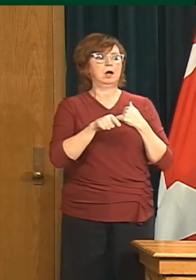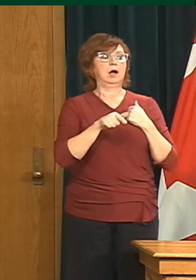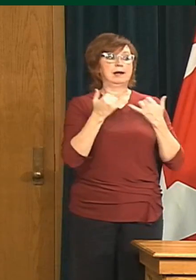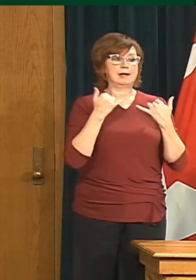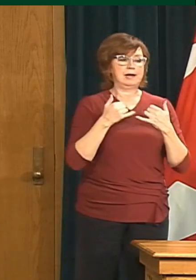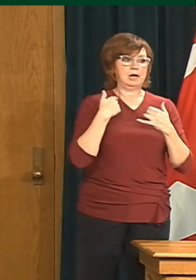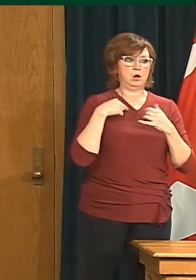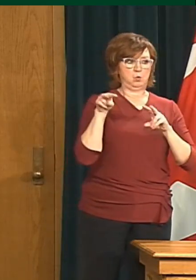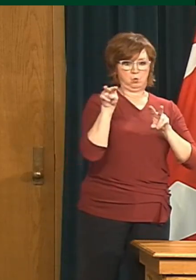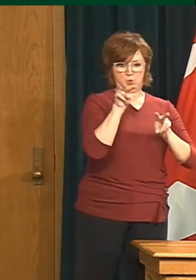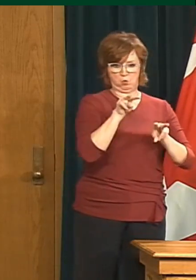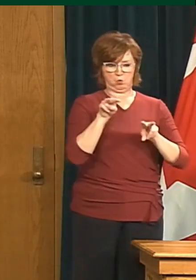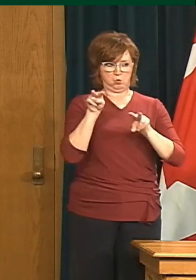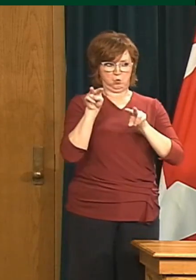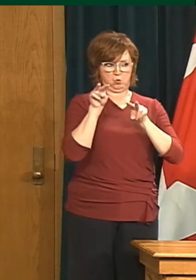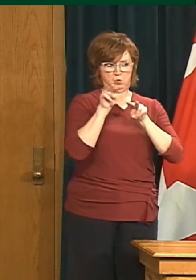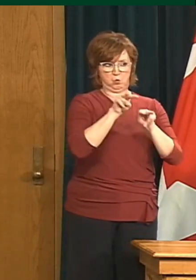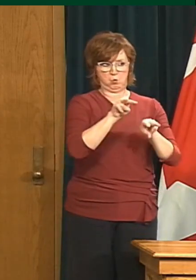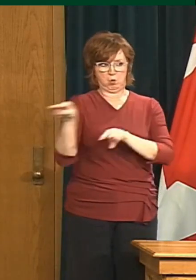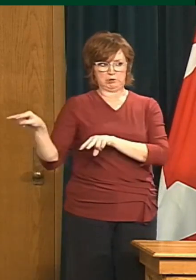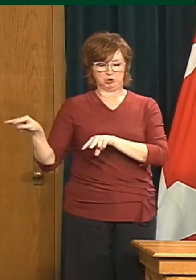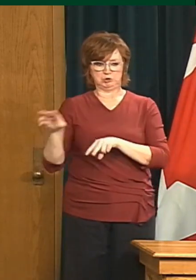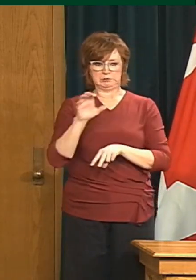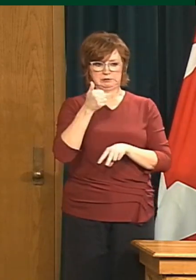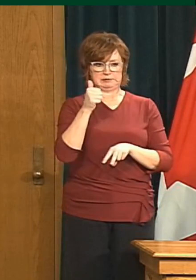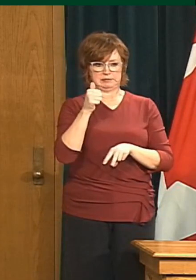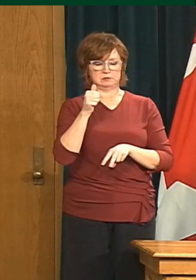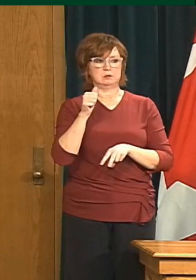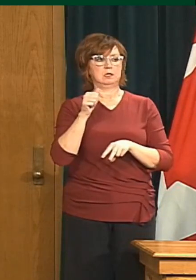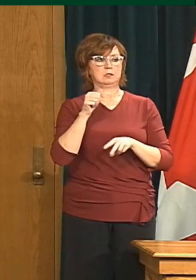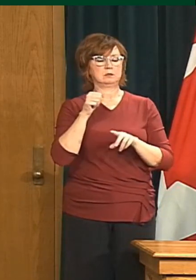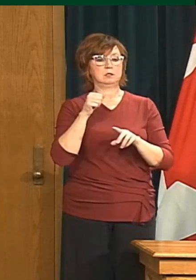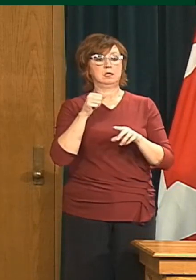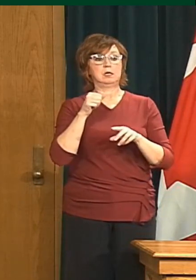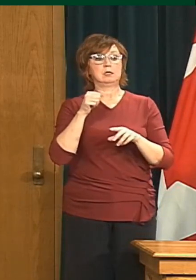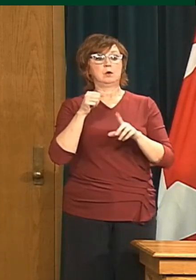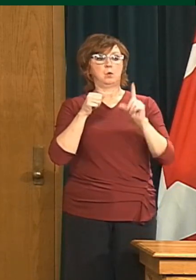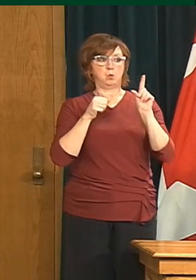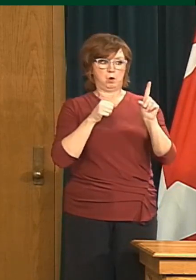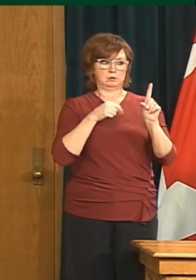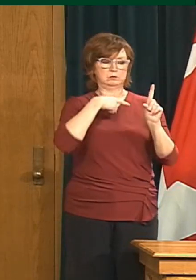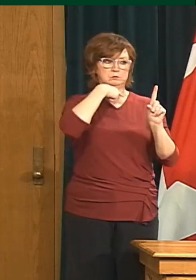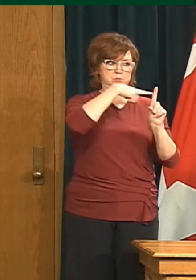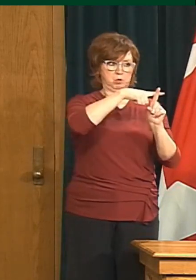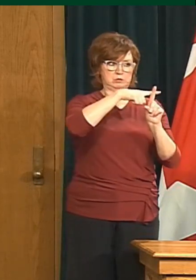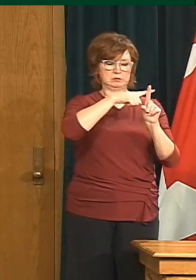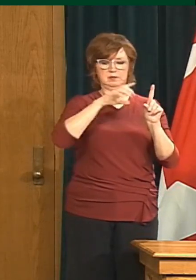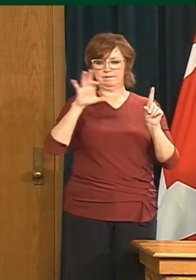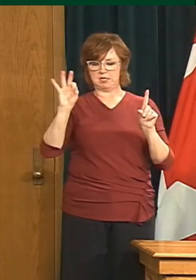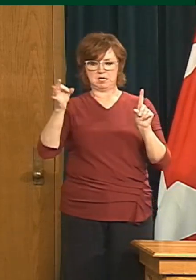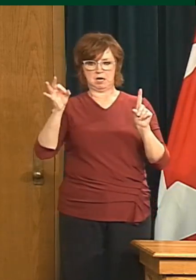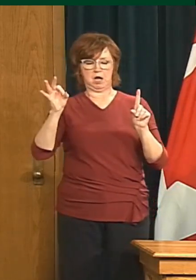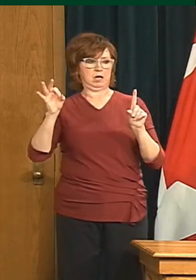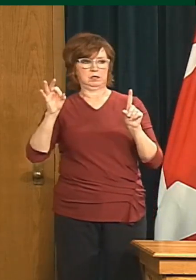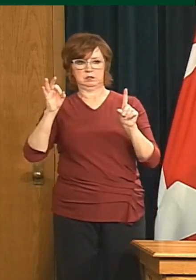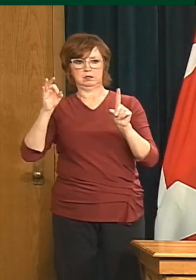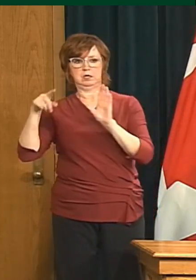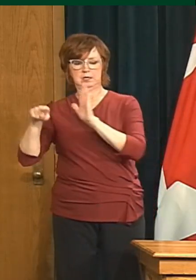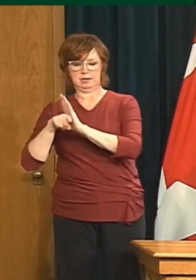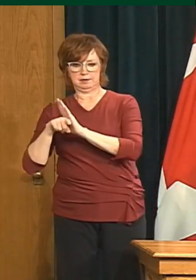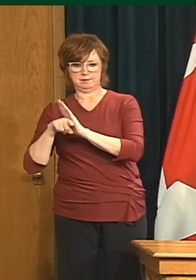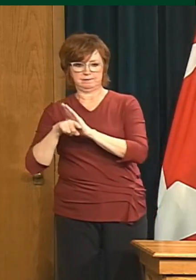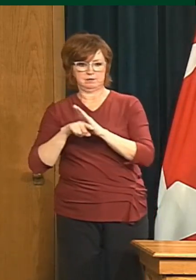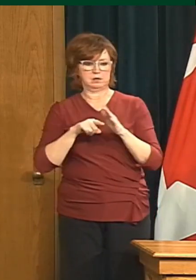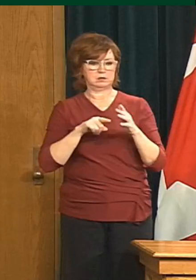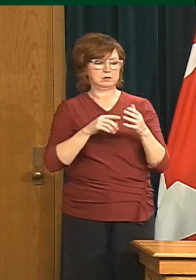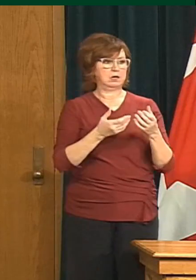and one of those residents is positive, and then 10 other staff that are not close contacts who